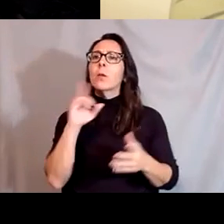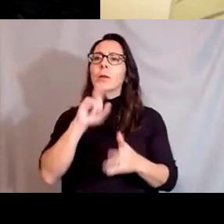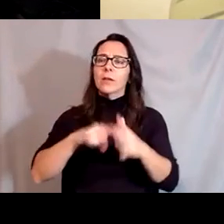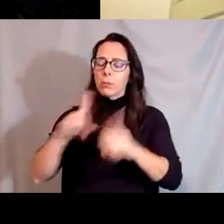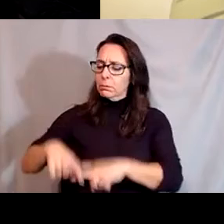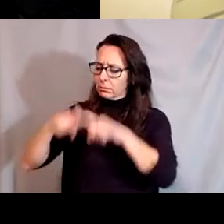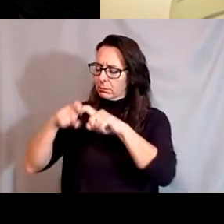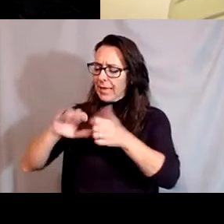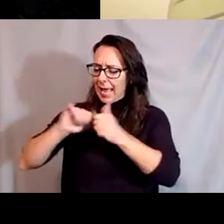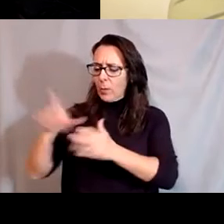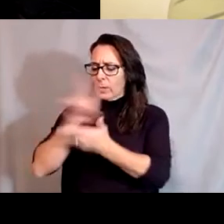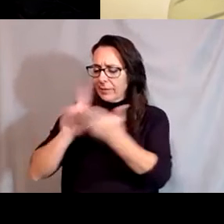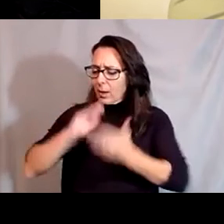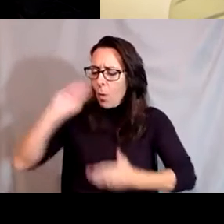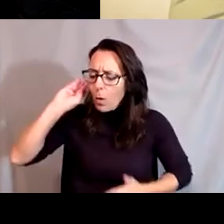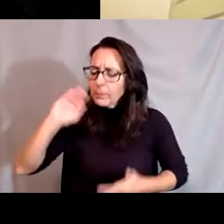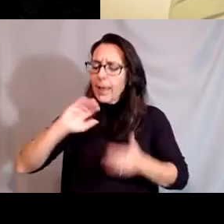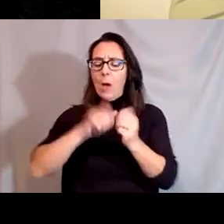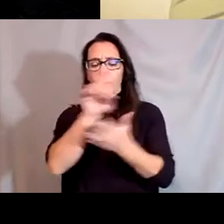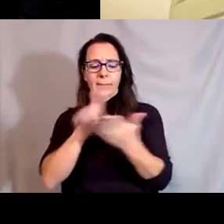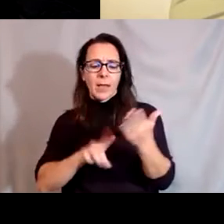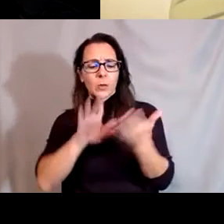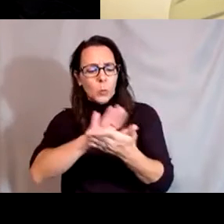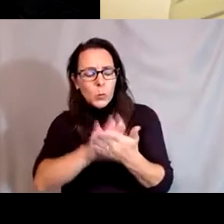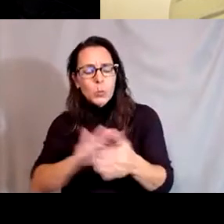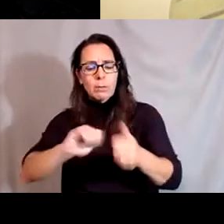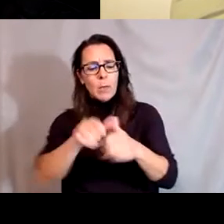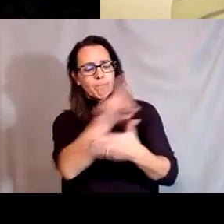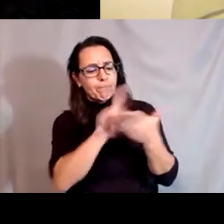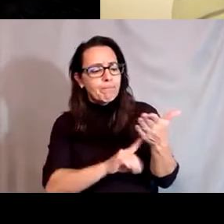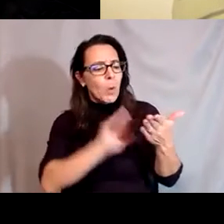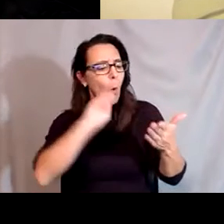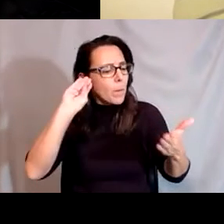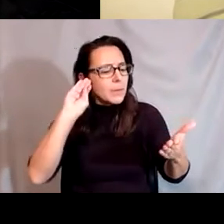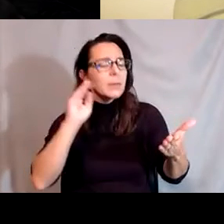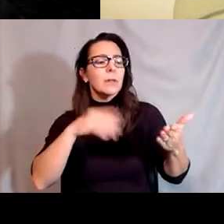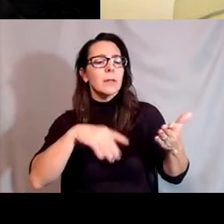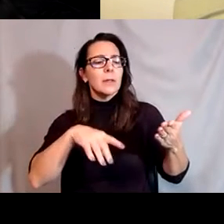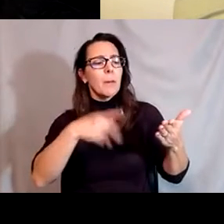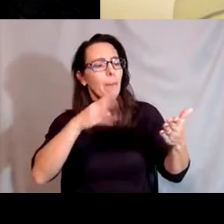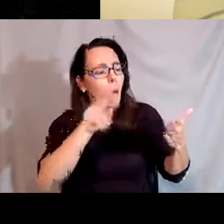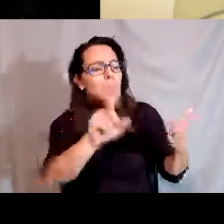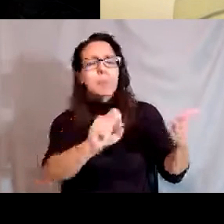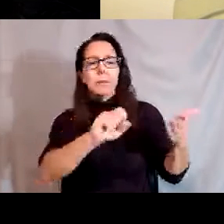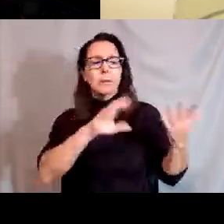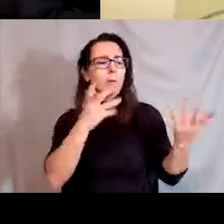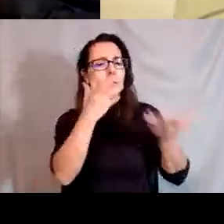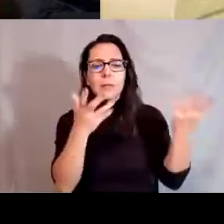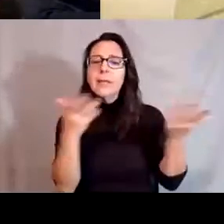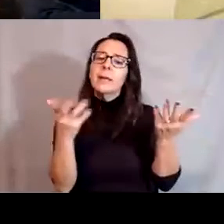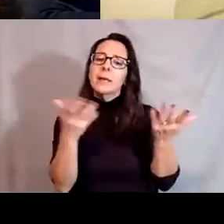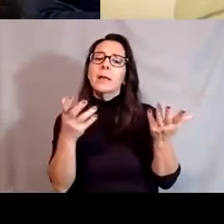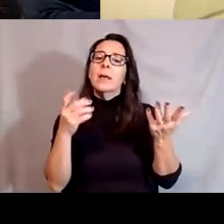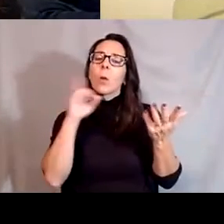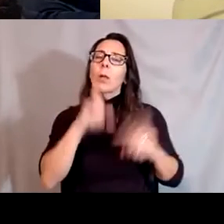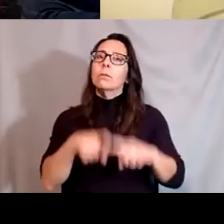homes, how we design our schools, our parks, and so on and so forth, and jobs. I think, you know, if COVID did anything good,